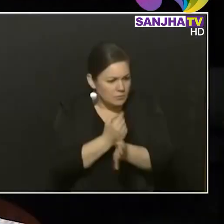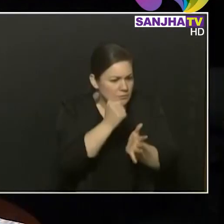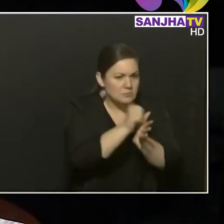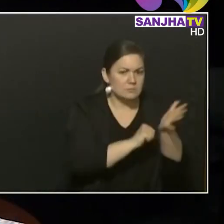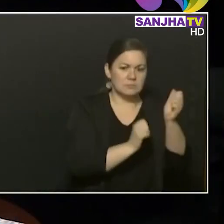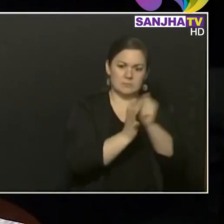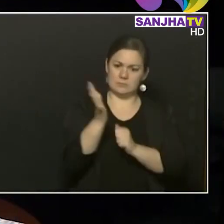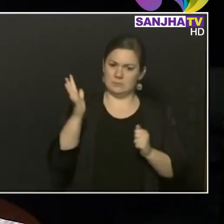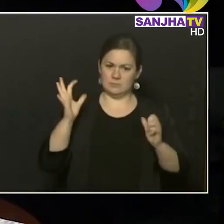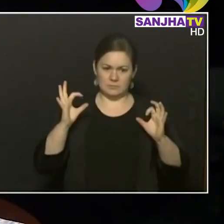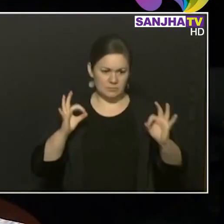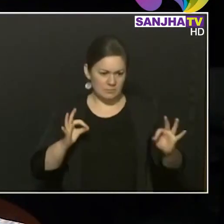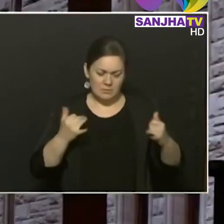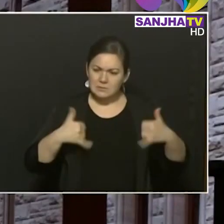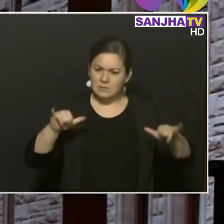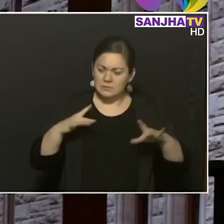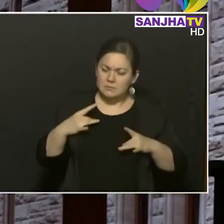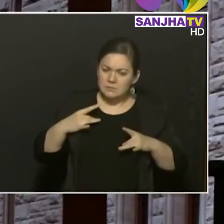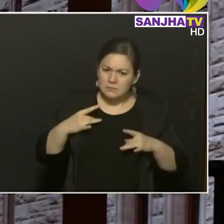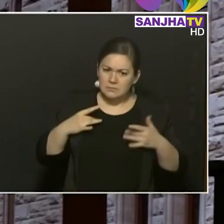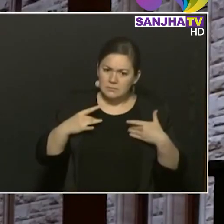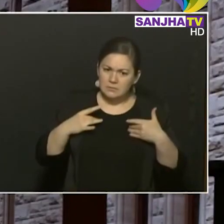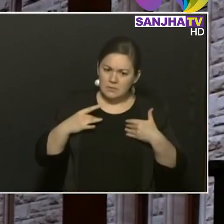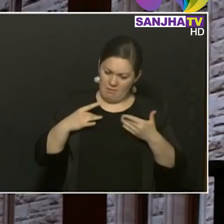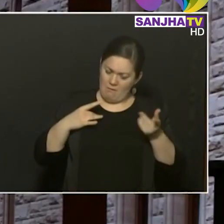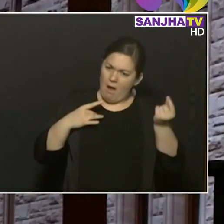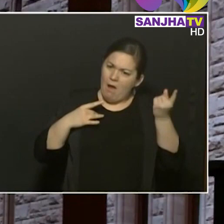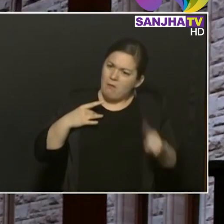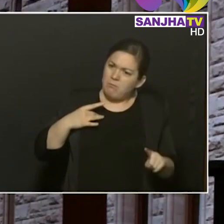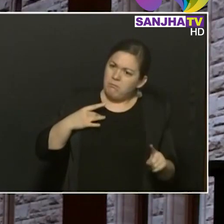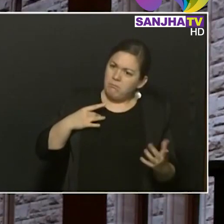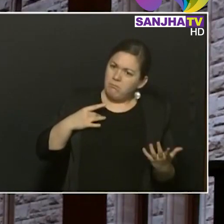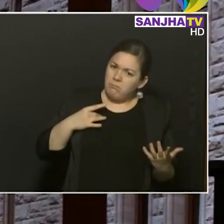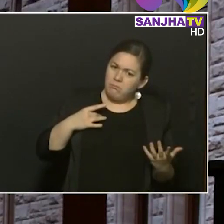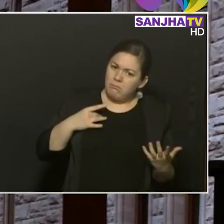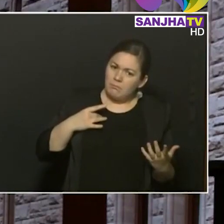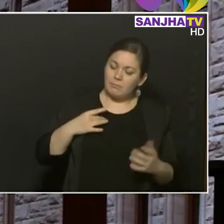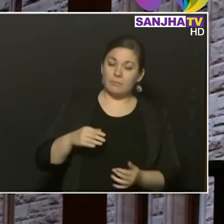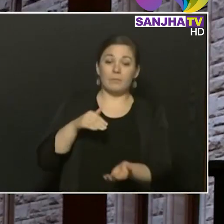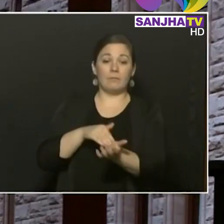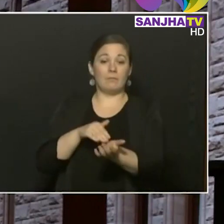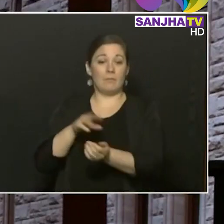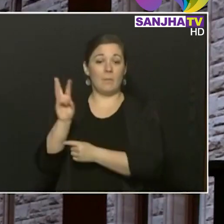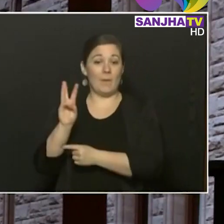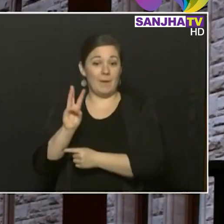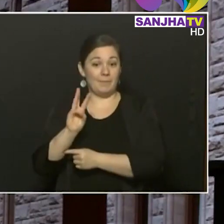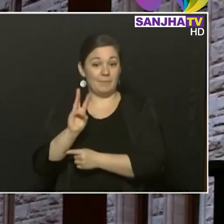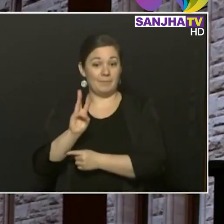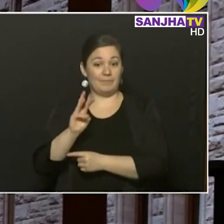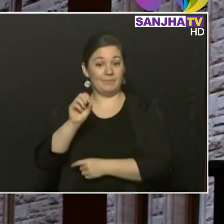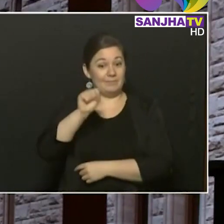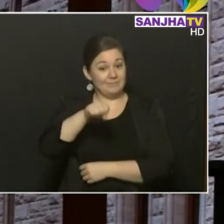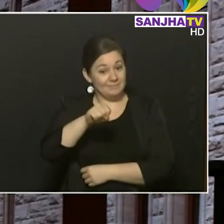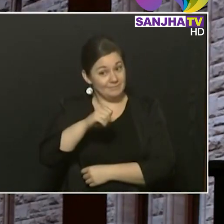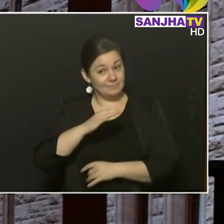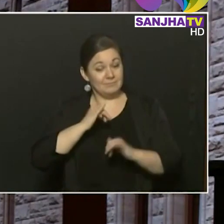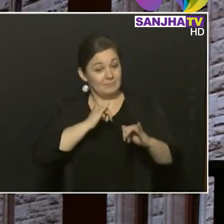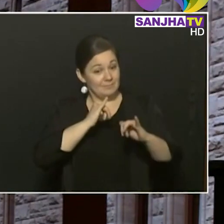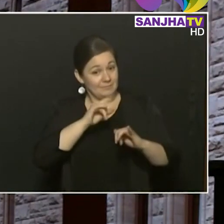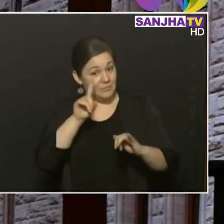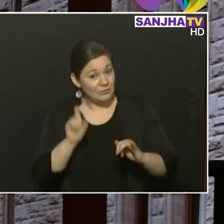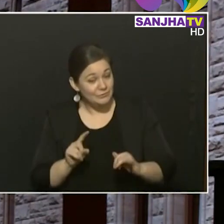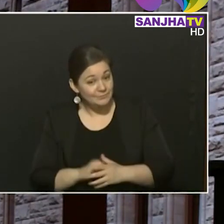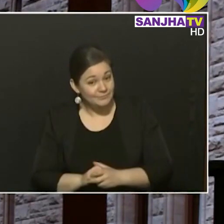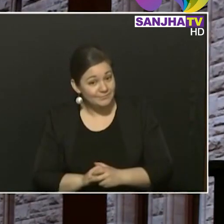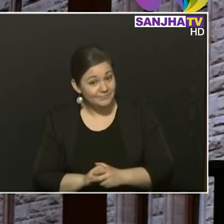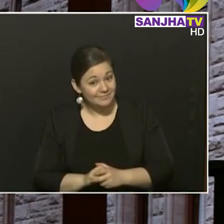Well, that's my question, and we're trying to get that down with the case contact management. Because when you're correct, if